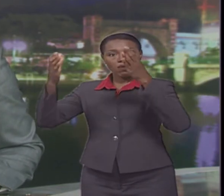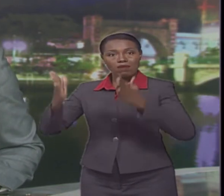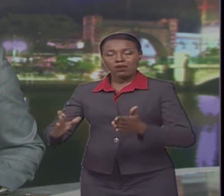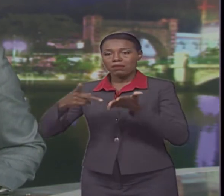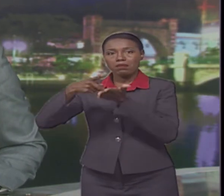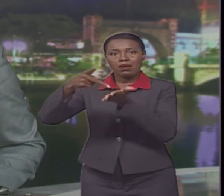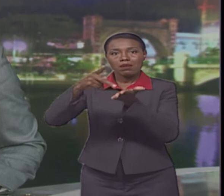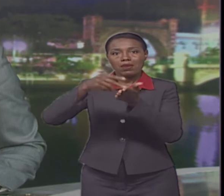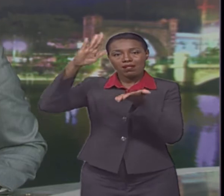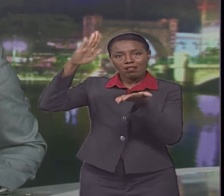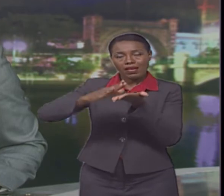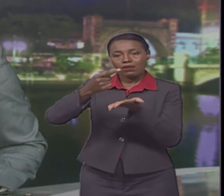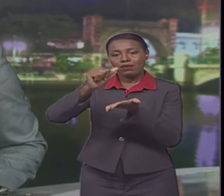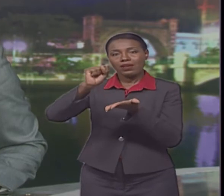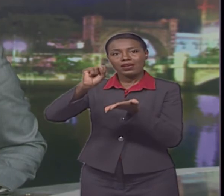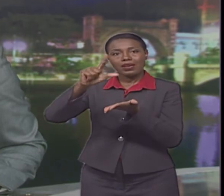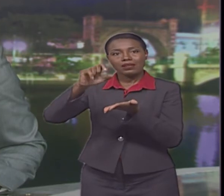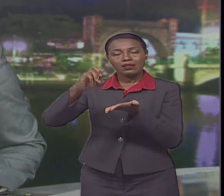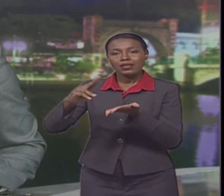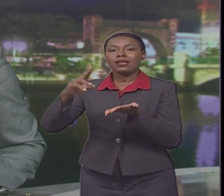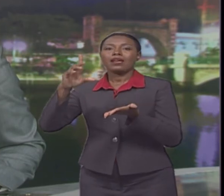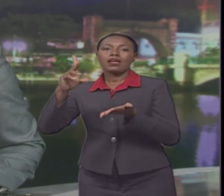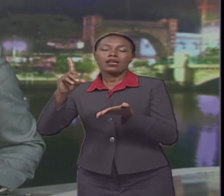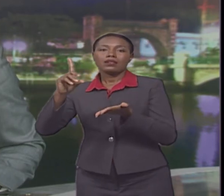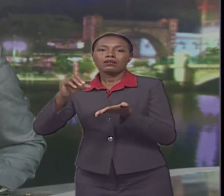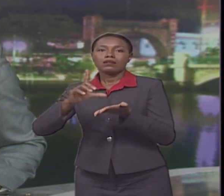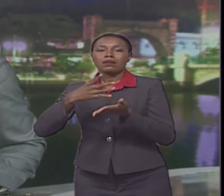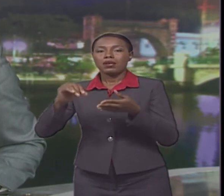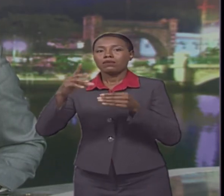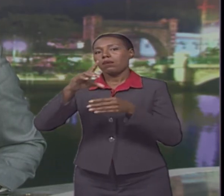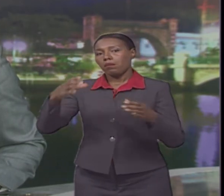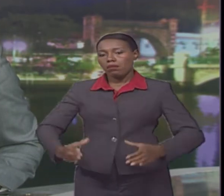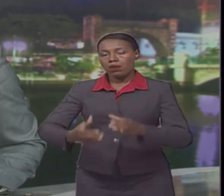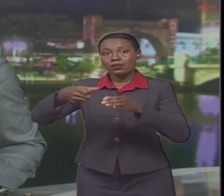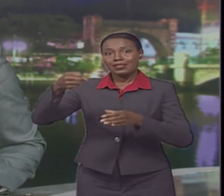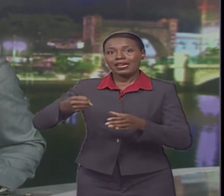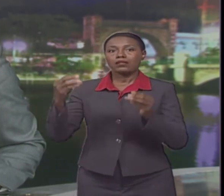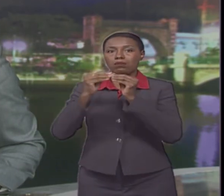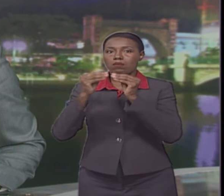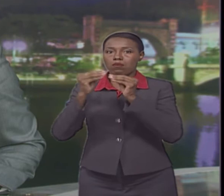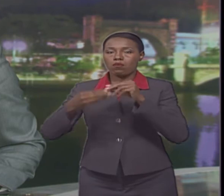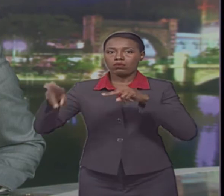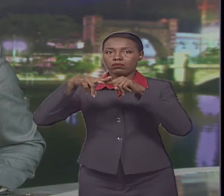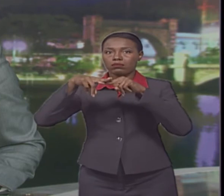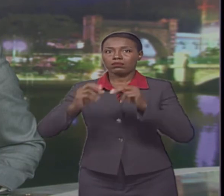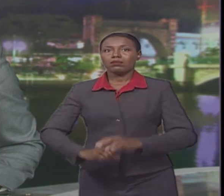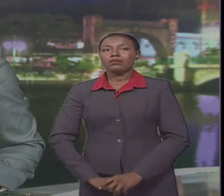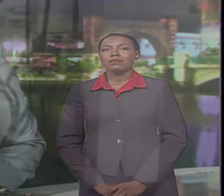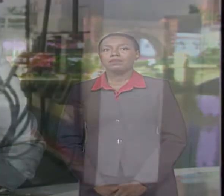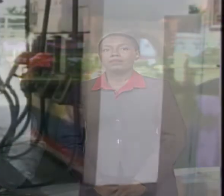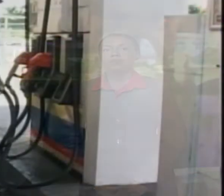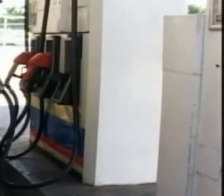and kerosene, but more for liquefied petroleum gas or bottled gas. The new retail price of gasoline is $3.31 per